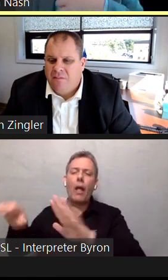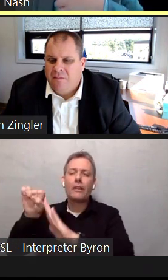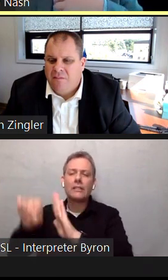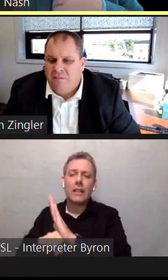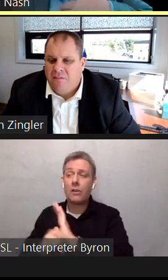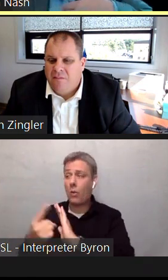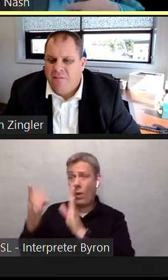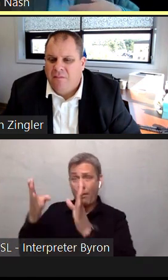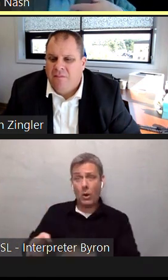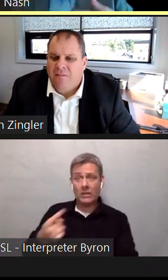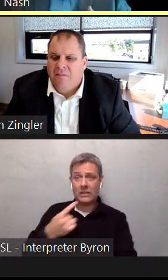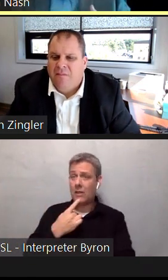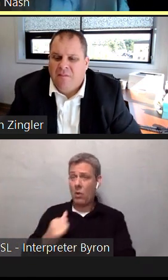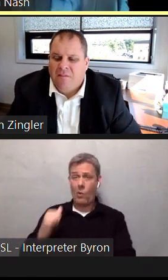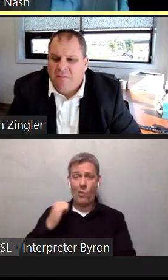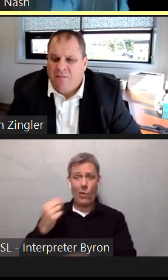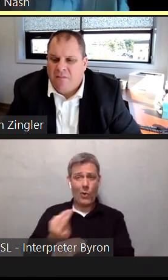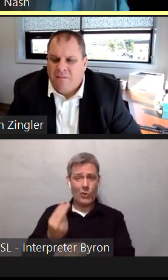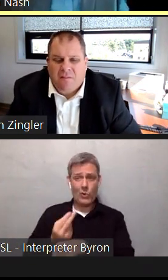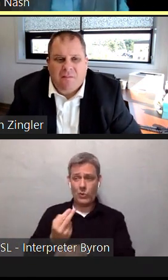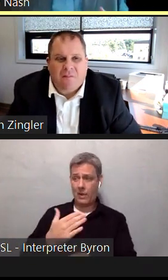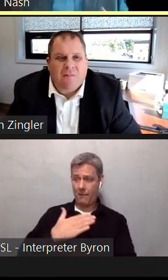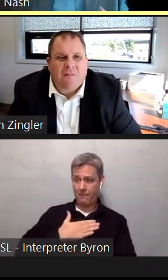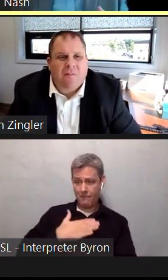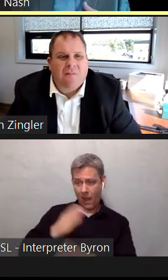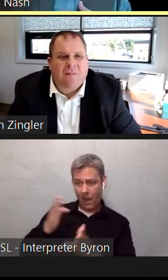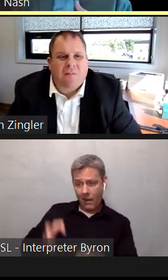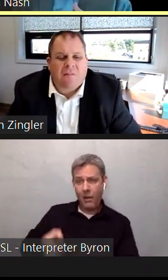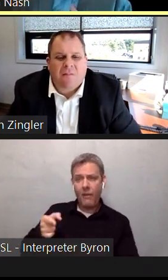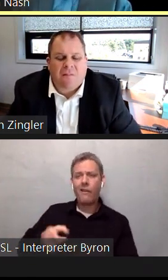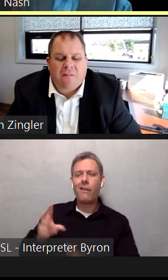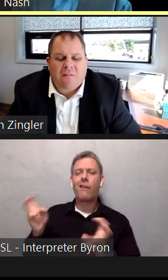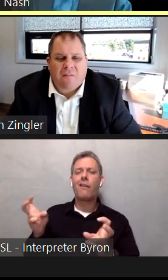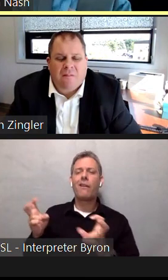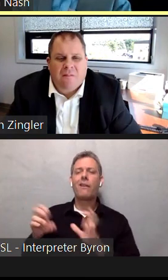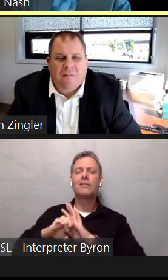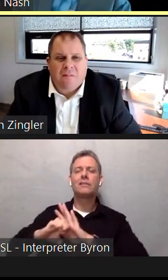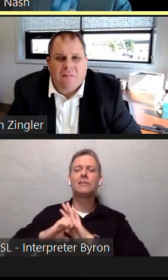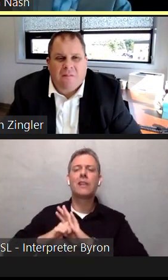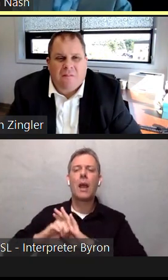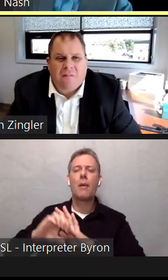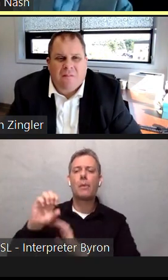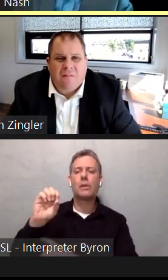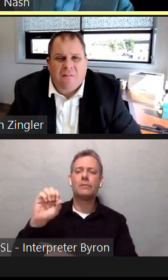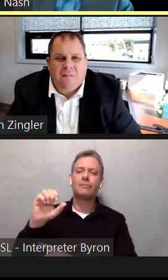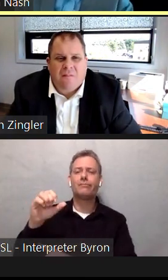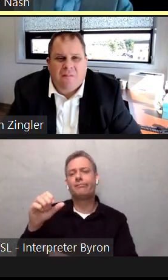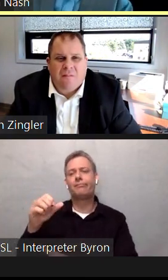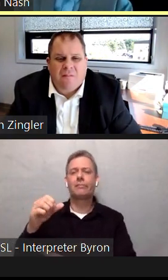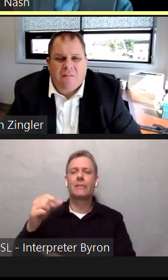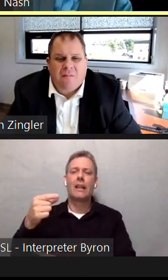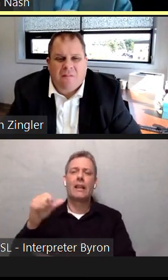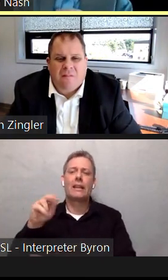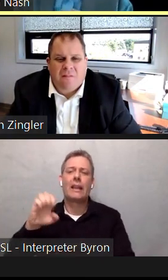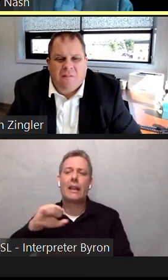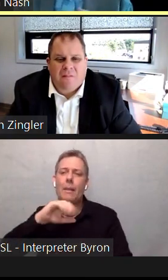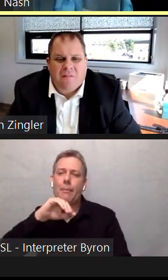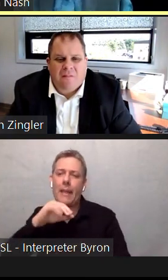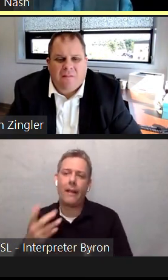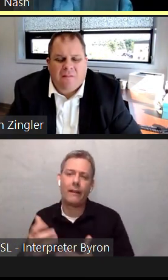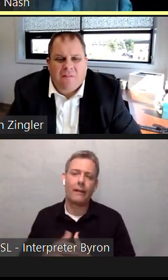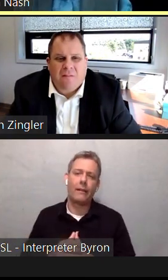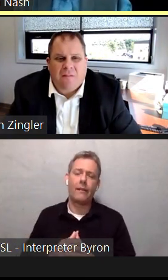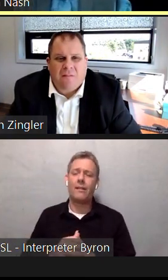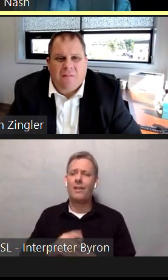my individual as the guinea pig. And that was disturbing to me as the executive director, because that is not